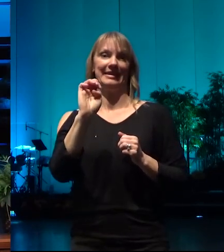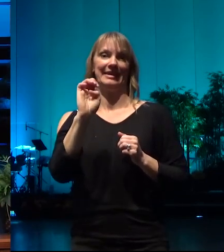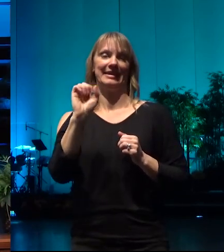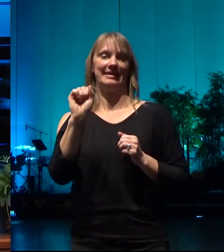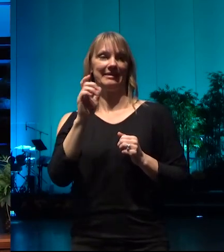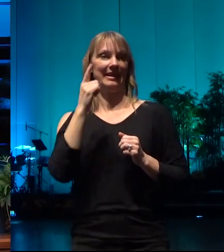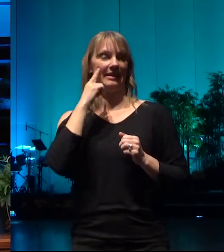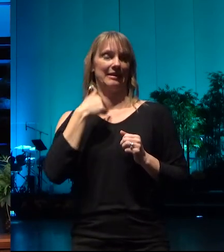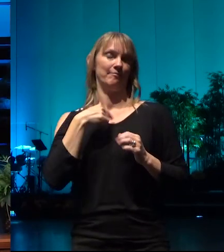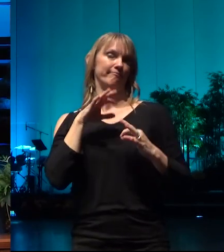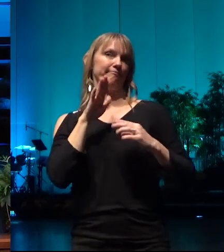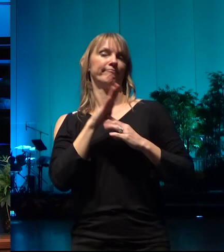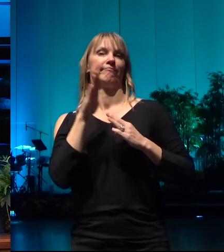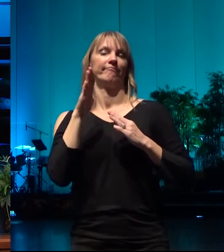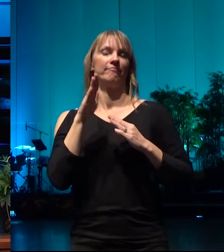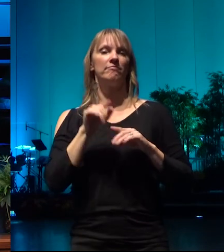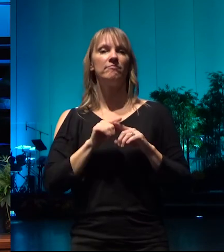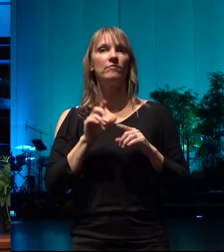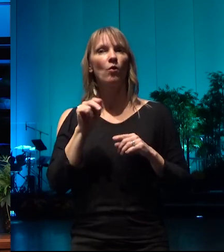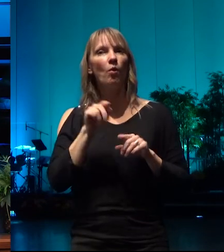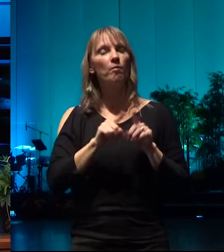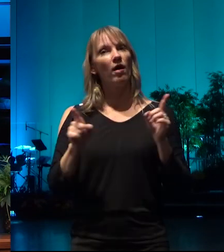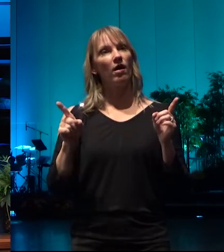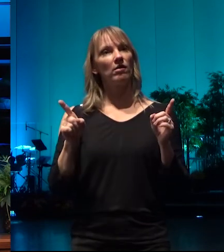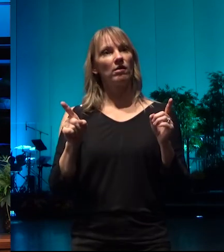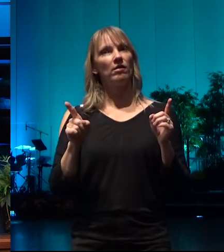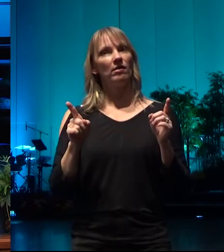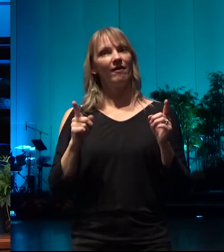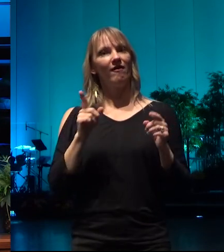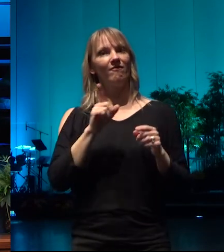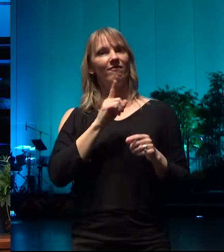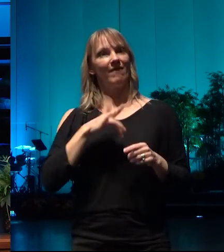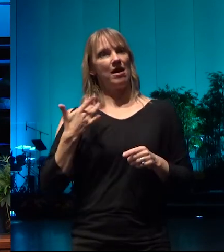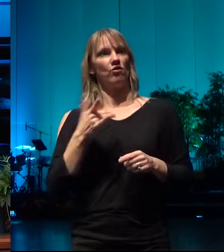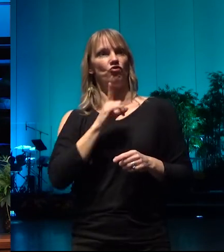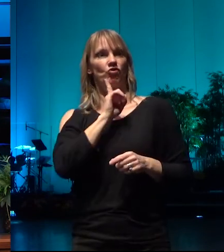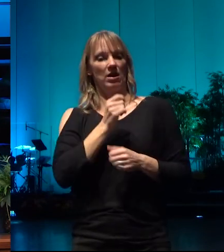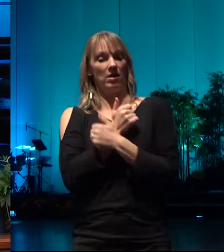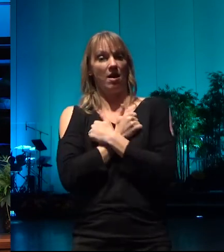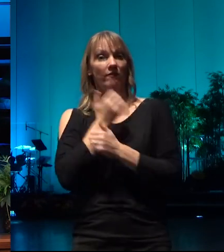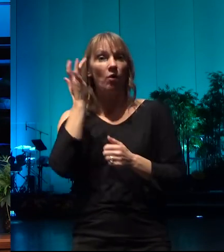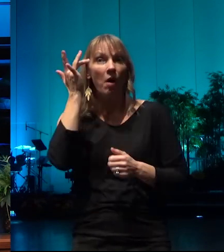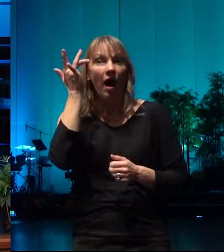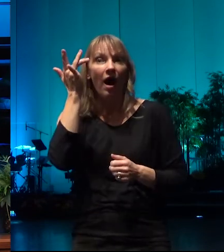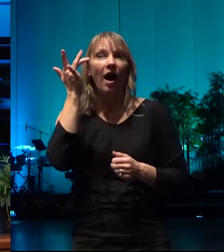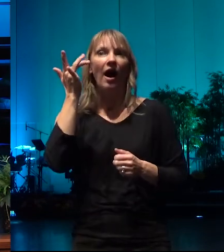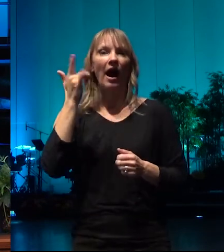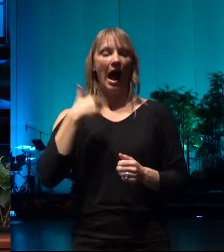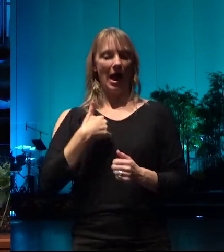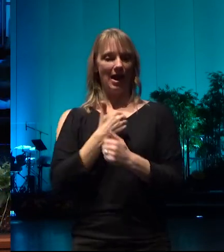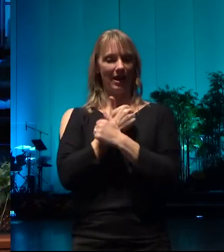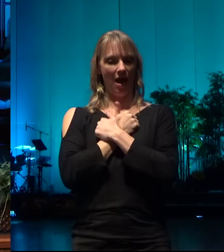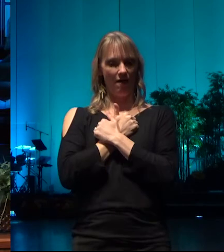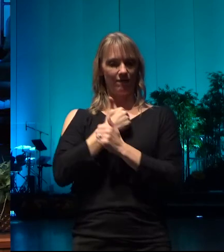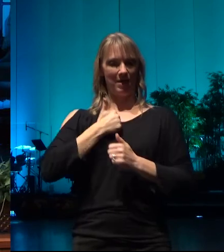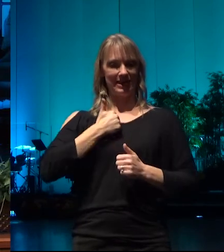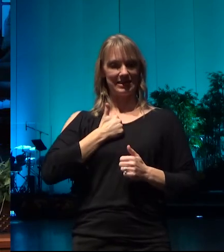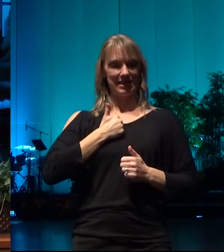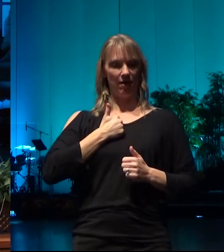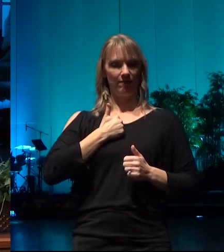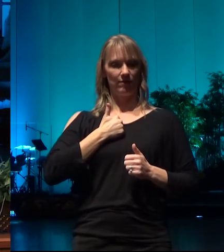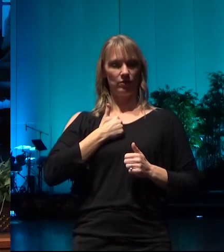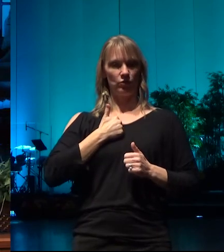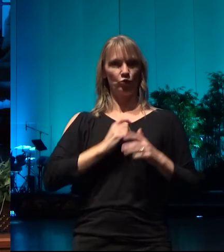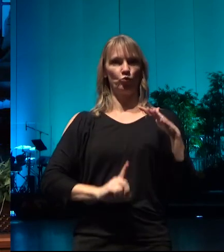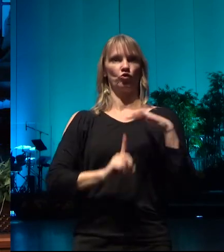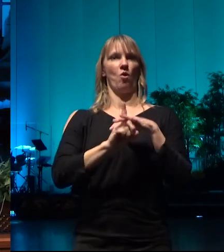but I felt real love for the first time in my life because I was loving myself